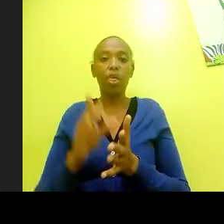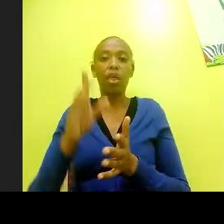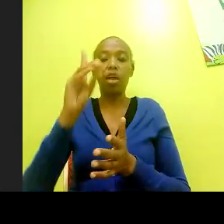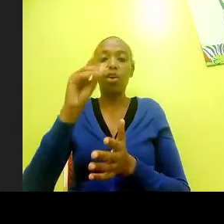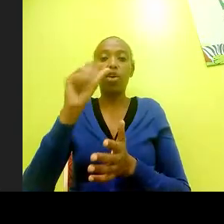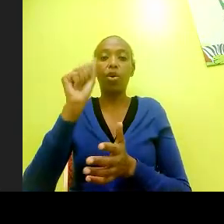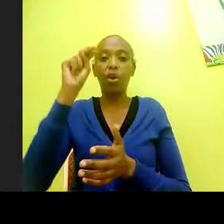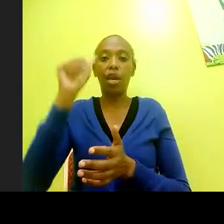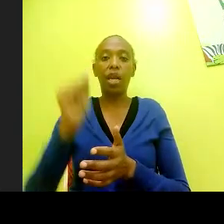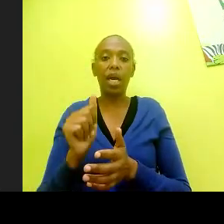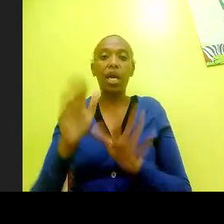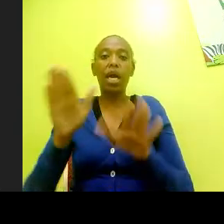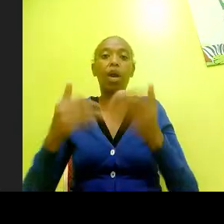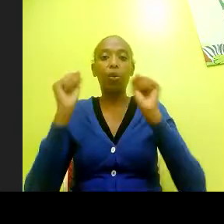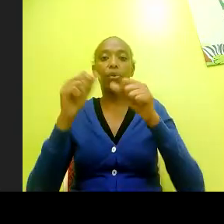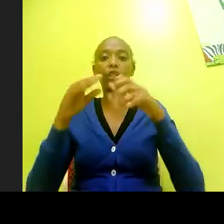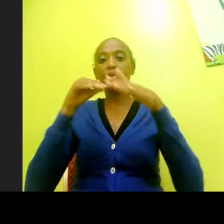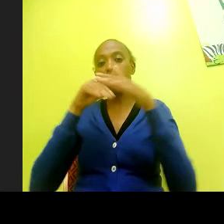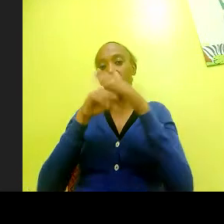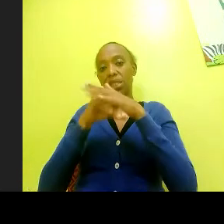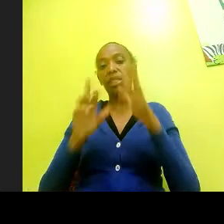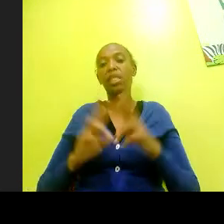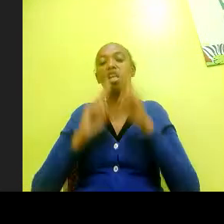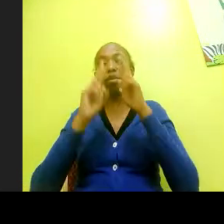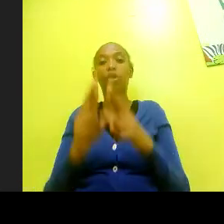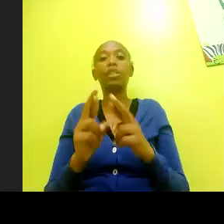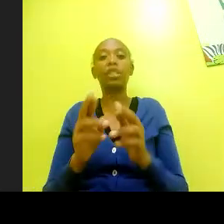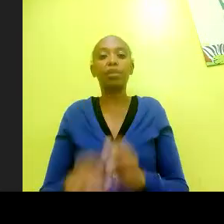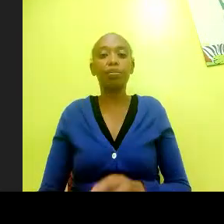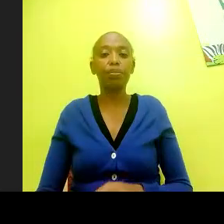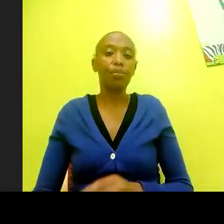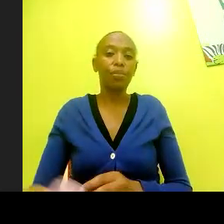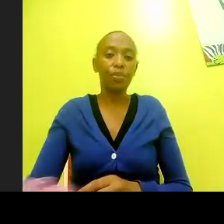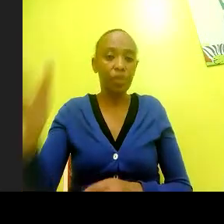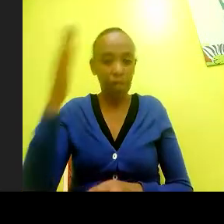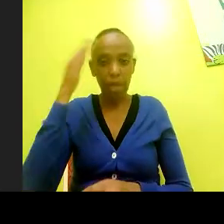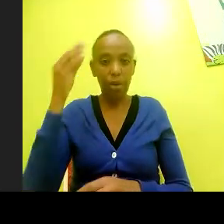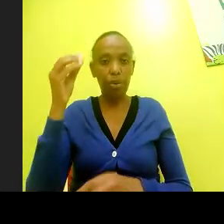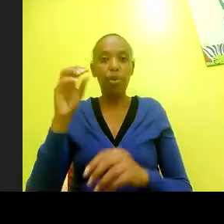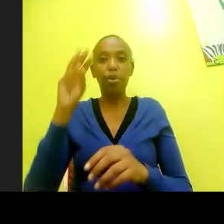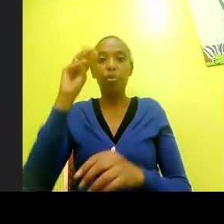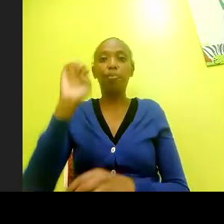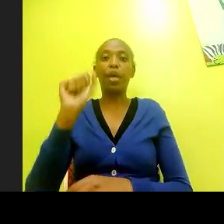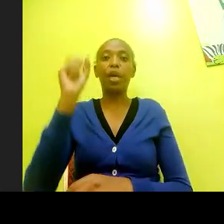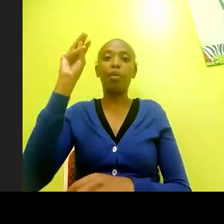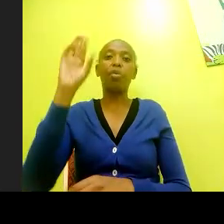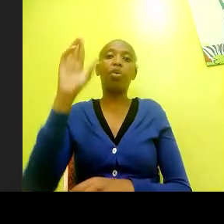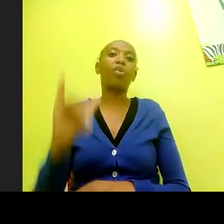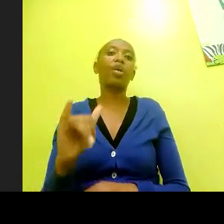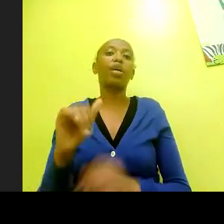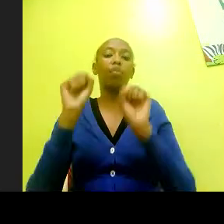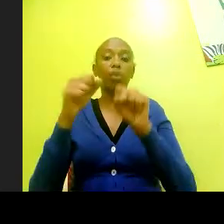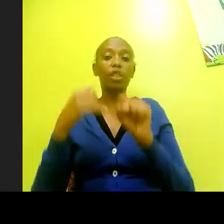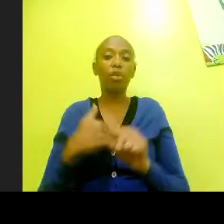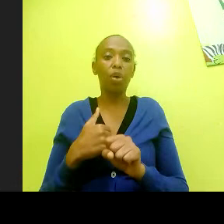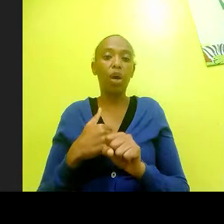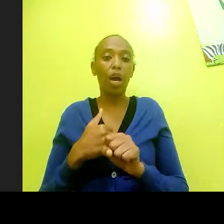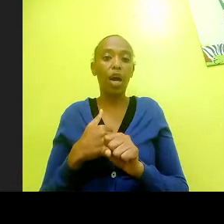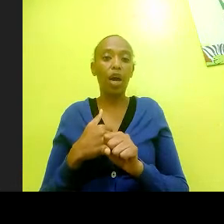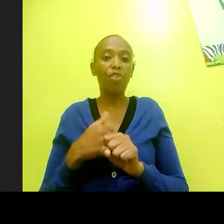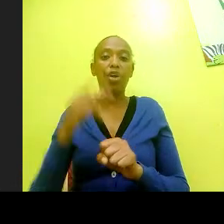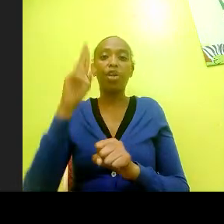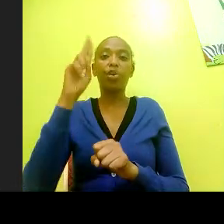does one access the report? I know Memory might have addressed that, but if